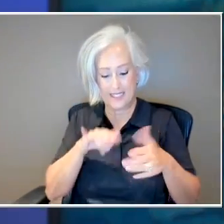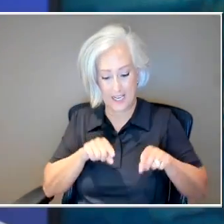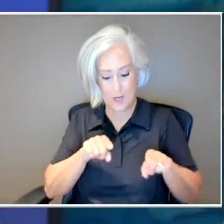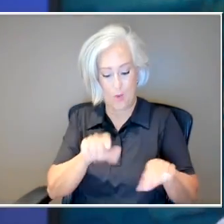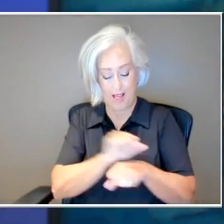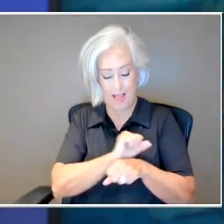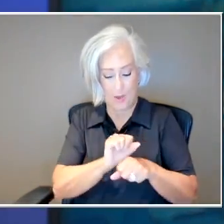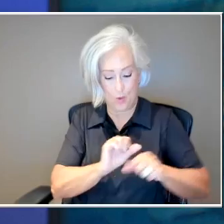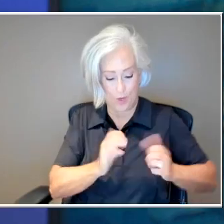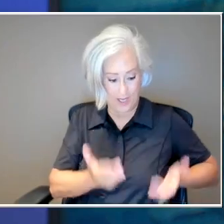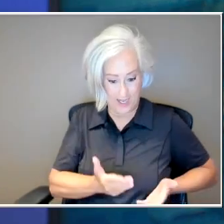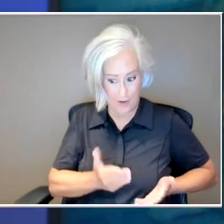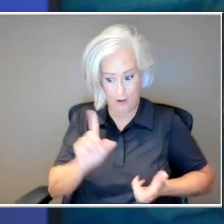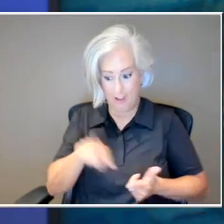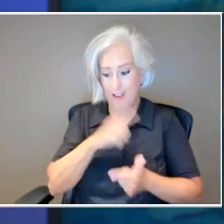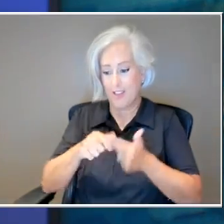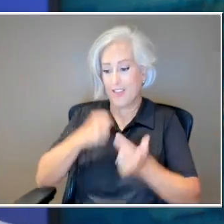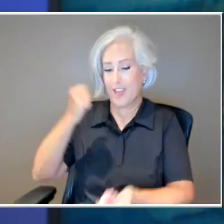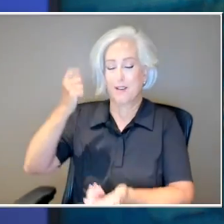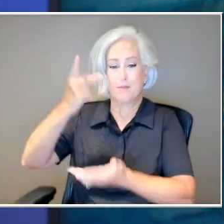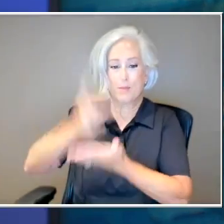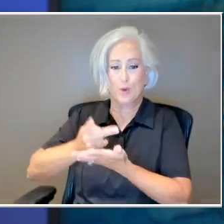were approved by the time